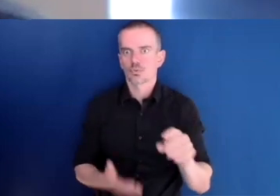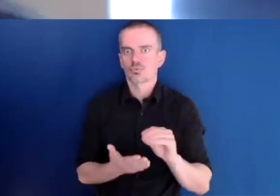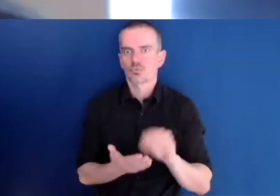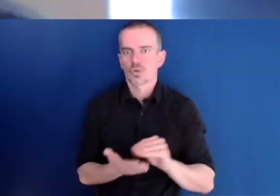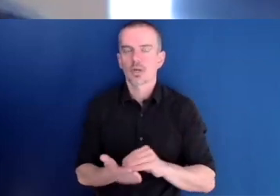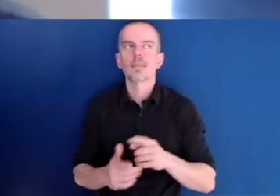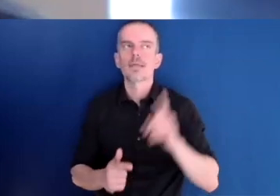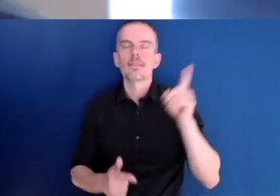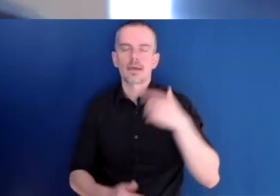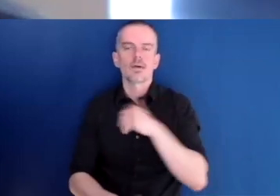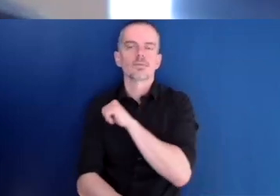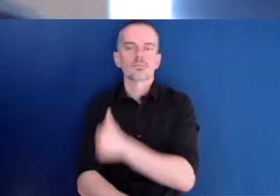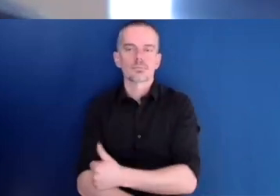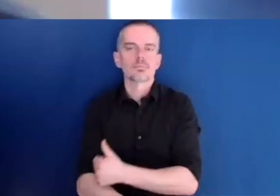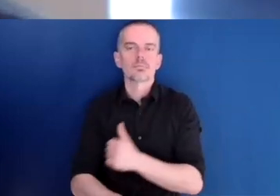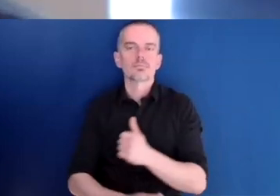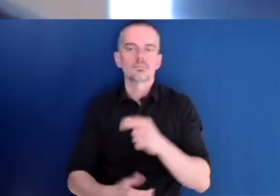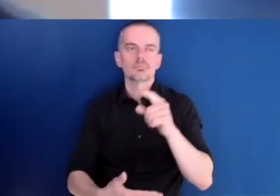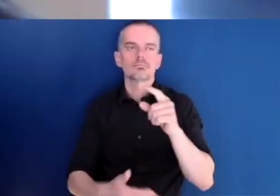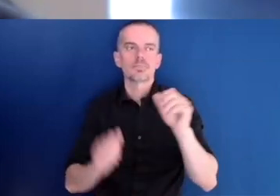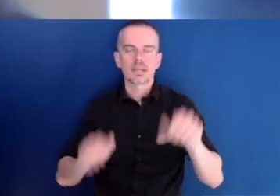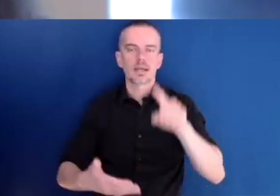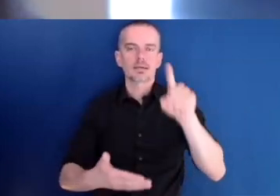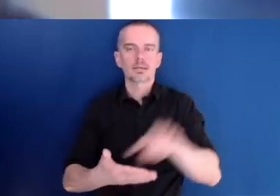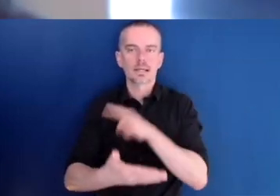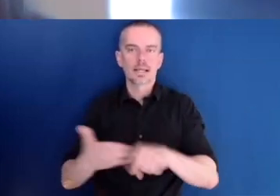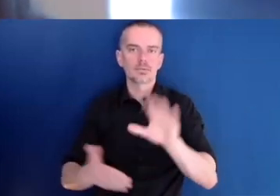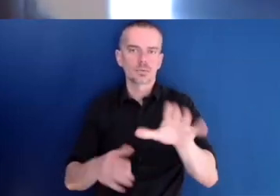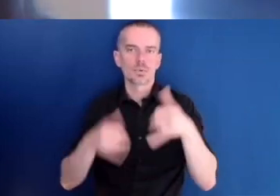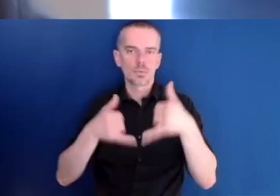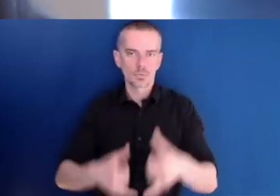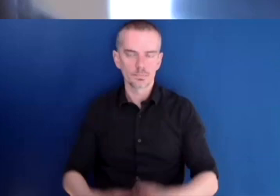power to, cancel your award.